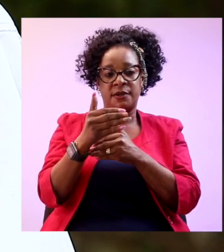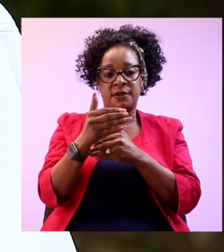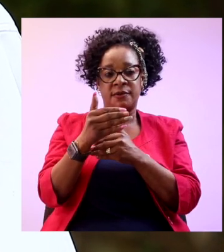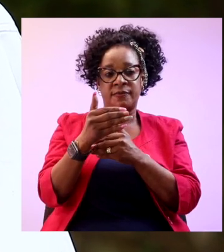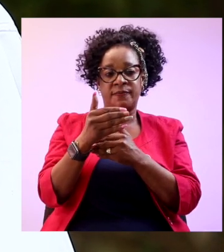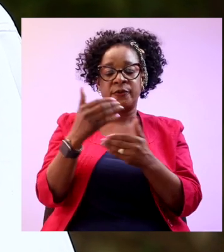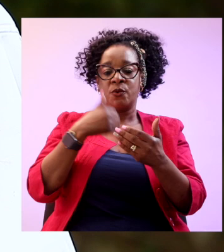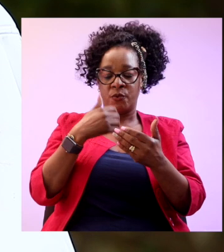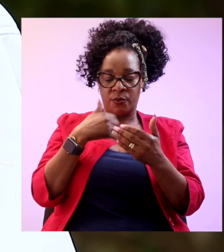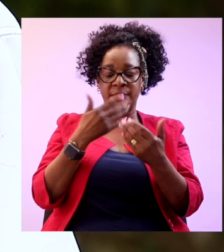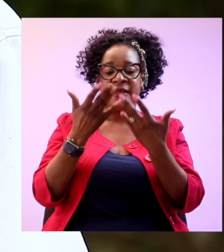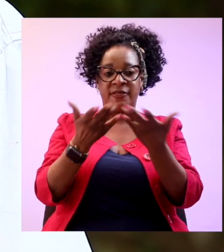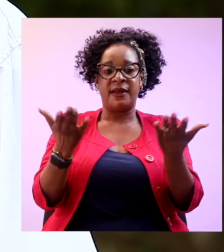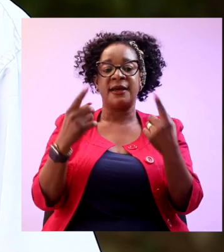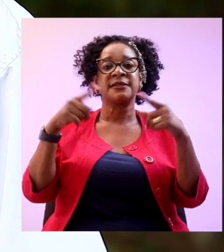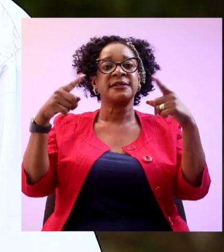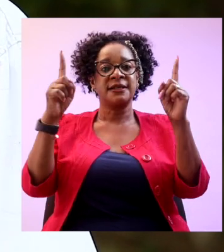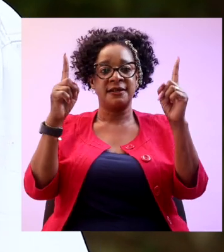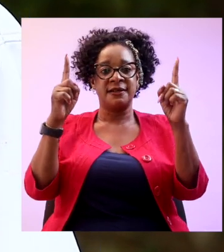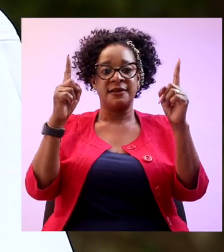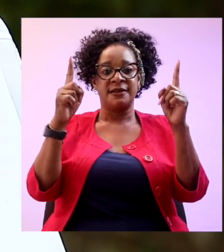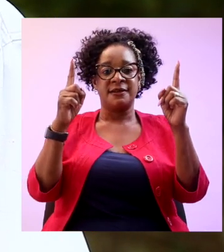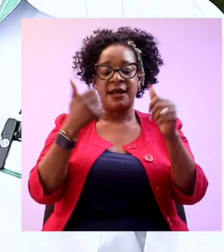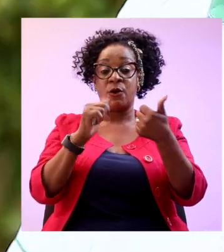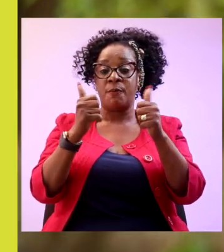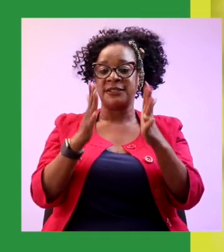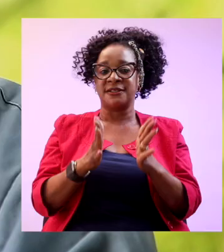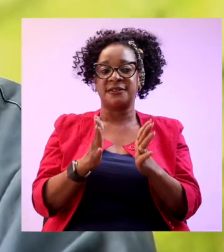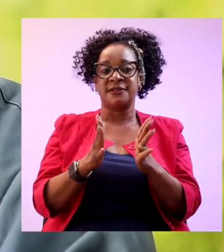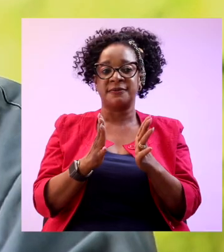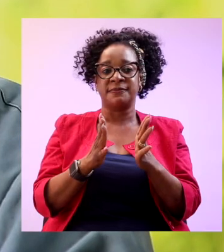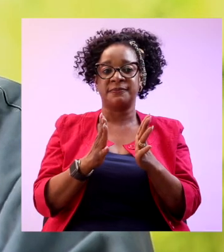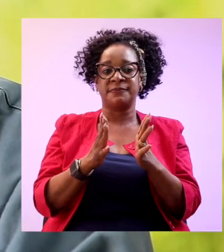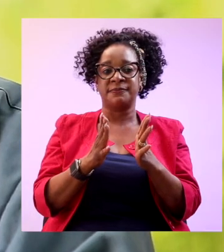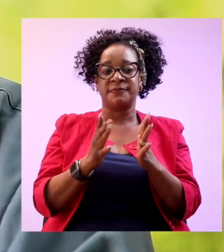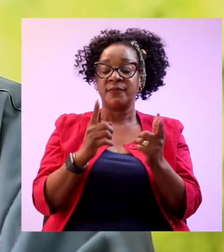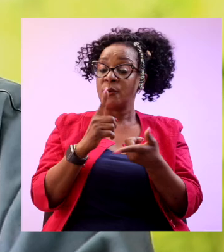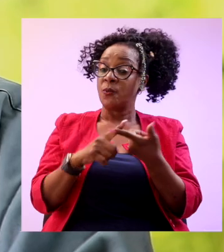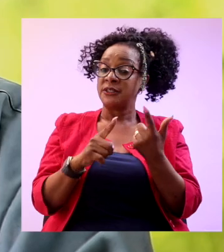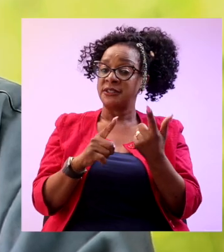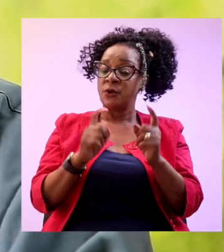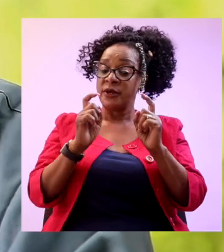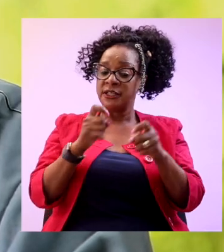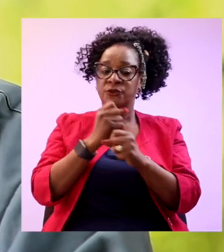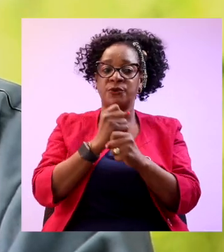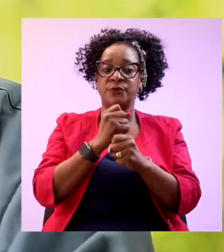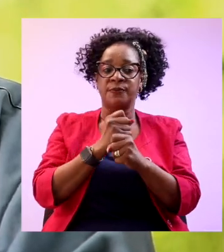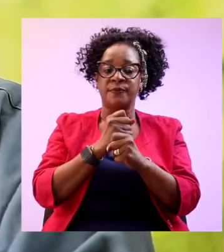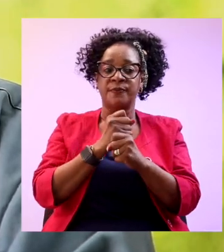to outshine even our competitors. Kile ambacho kinastahili kwa